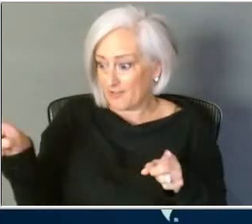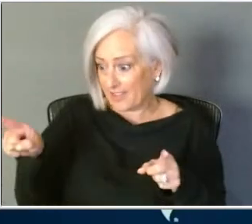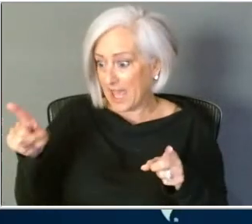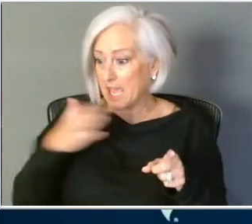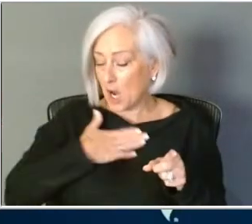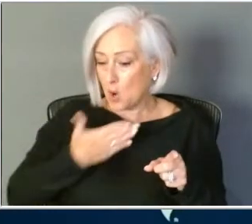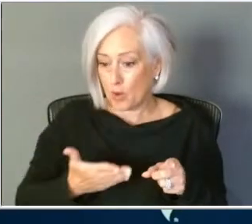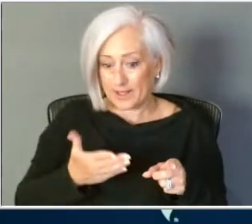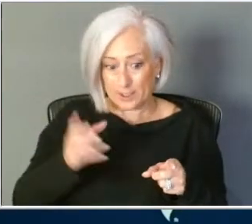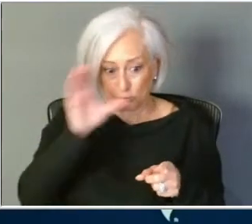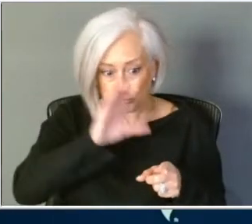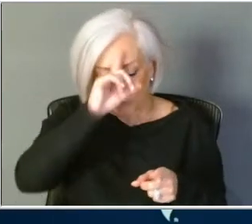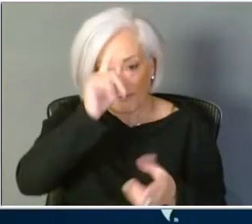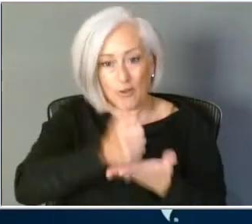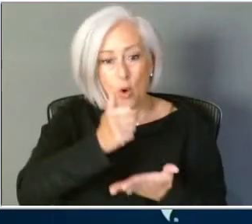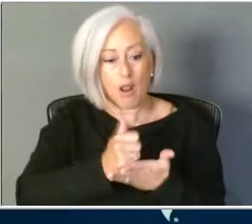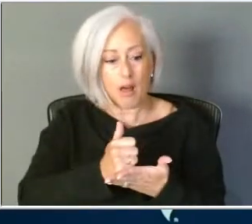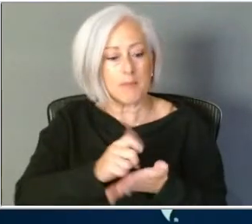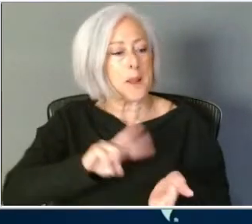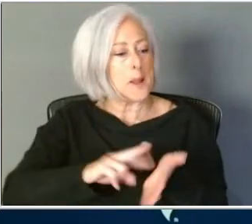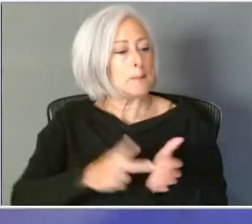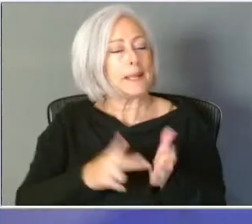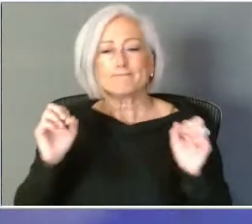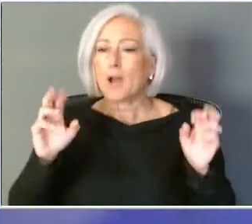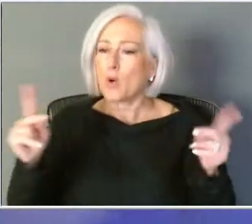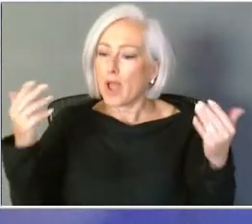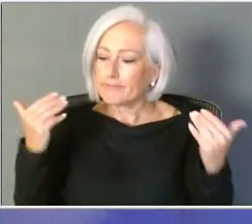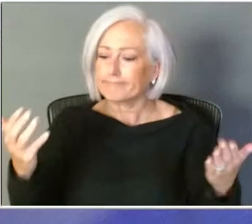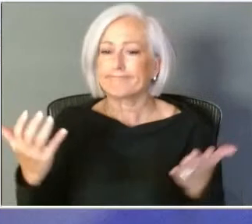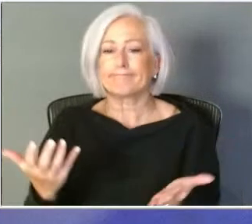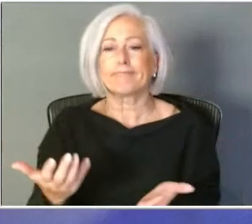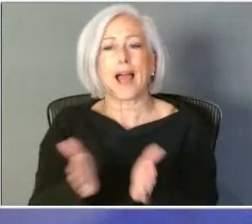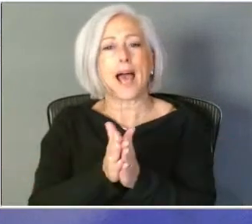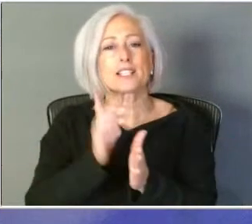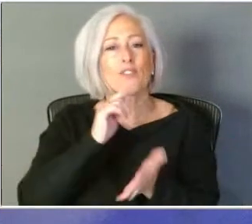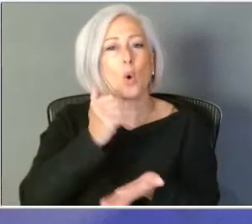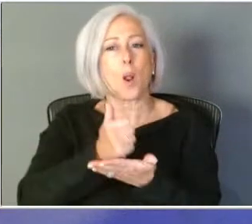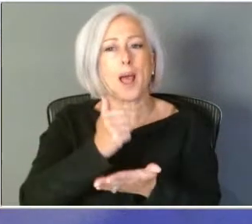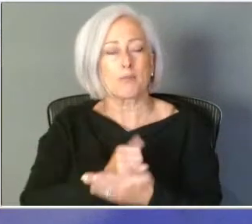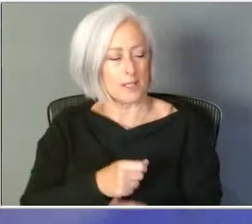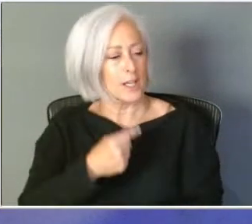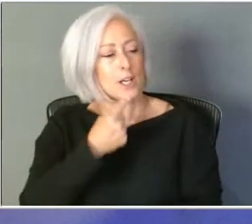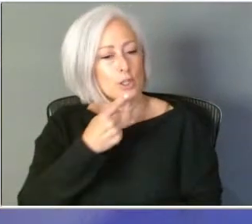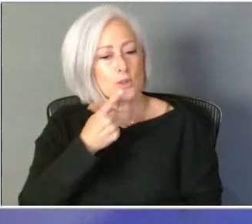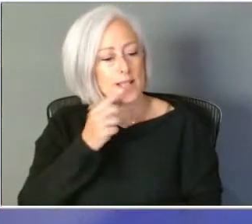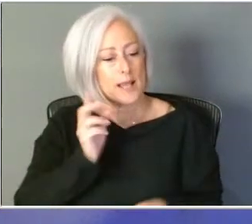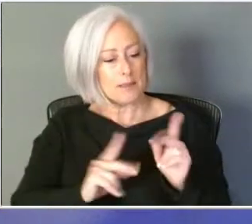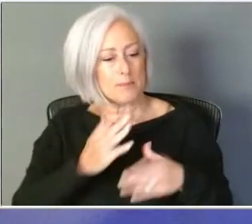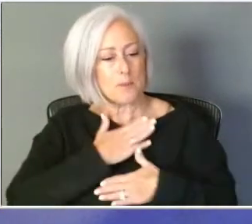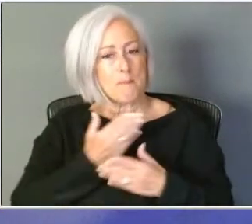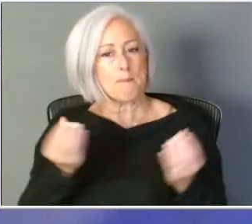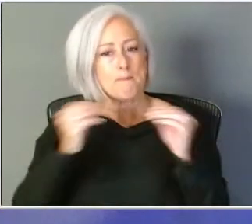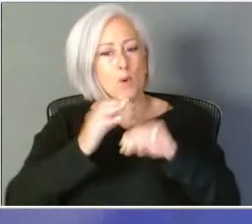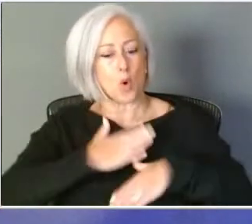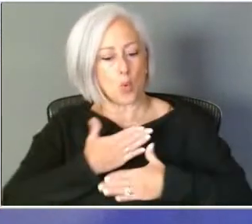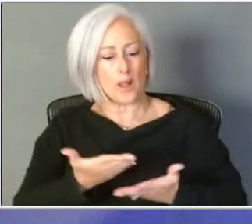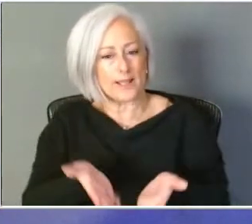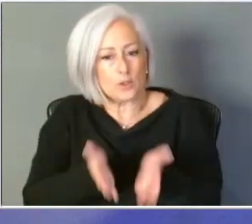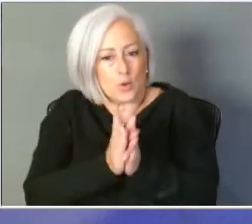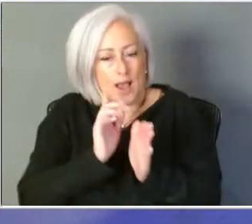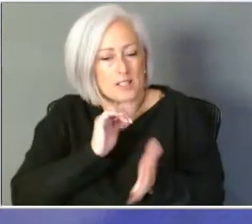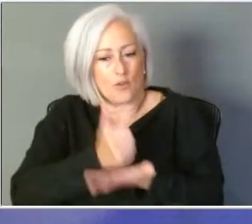younger generations it's okay to ask for help. Well, you said we're trending in the right direction, and you mentioned this a little bit earlier, but Lynn wants to know, why do so many people